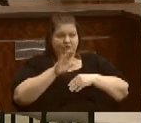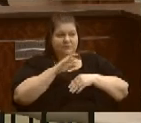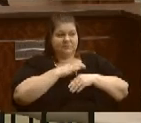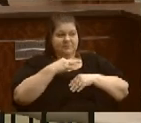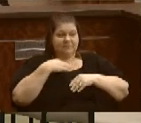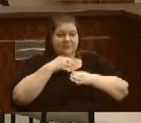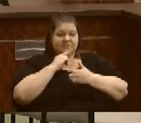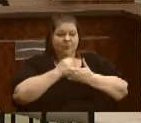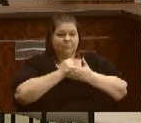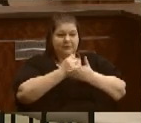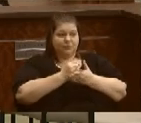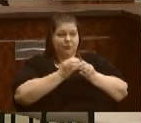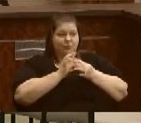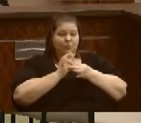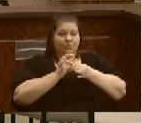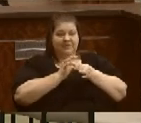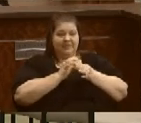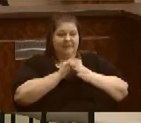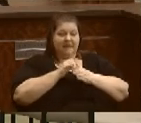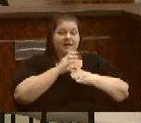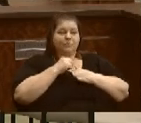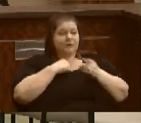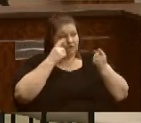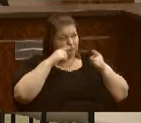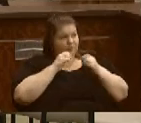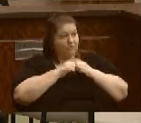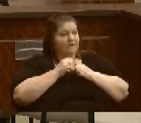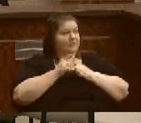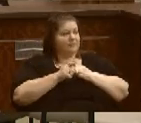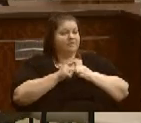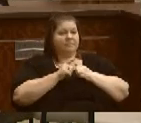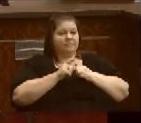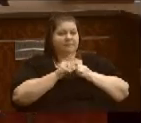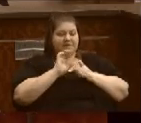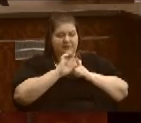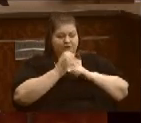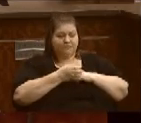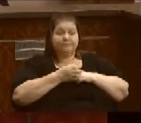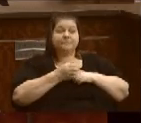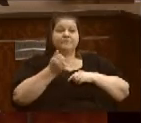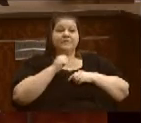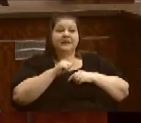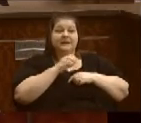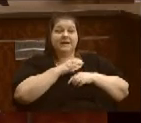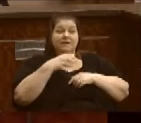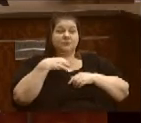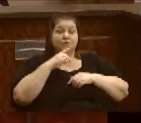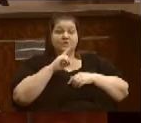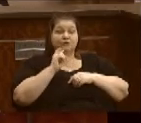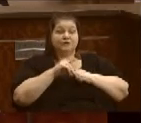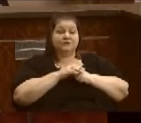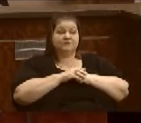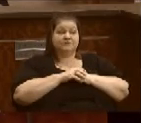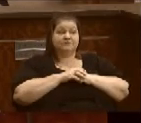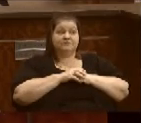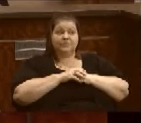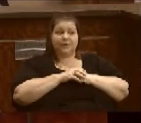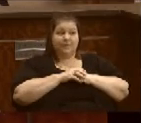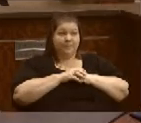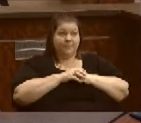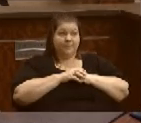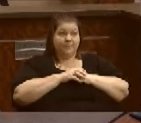helped us coordinate that, and we agree with Mr. Brock's. Fine, thank you very much. Does the council have any further questions to ask to Mr. Schiff?